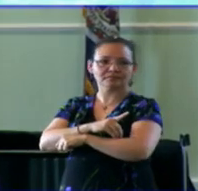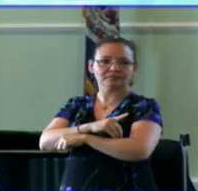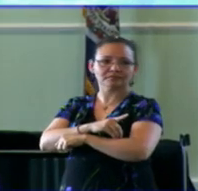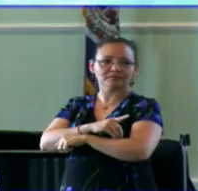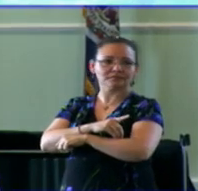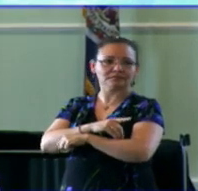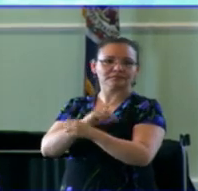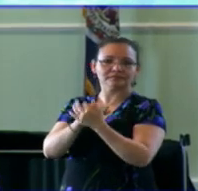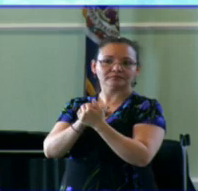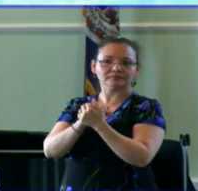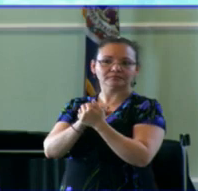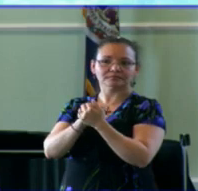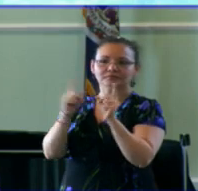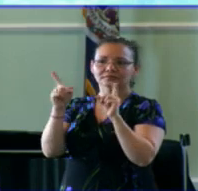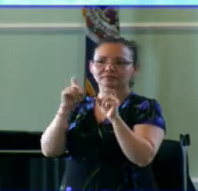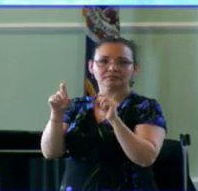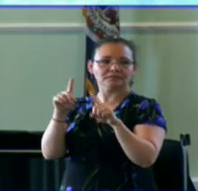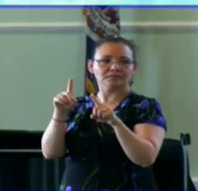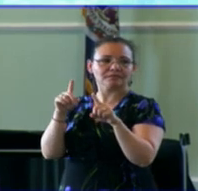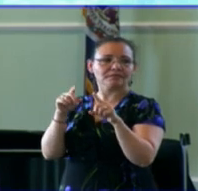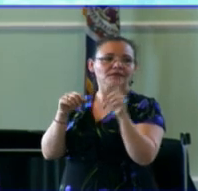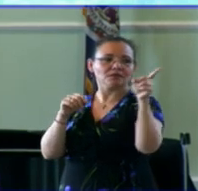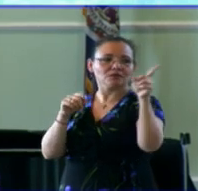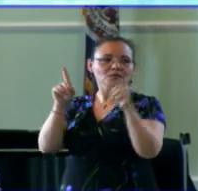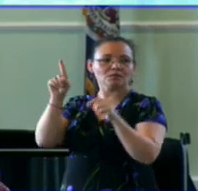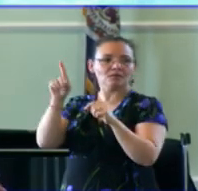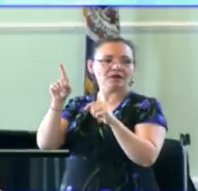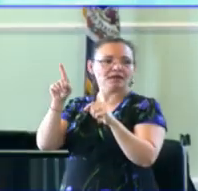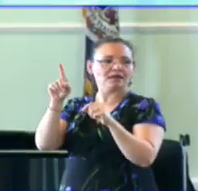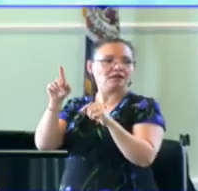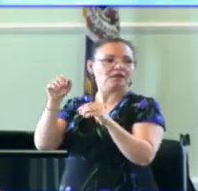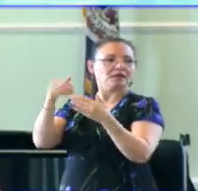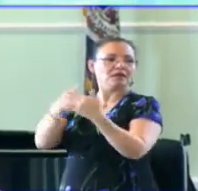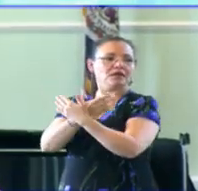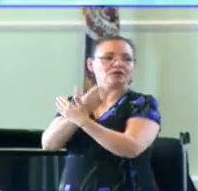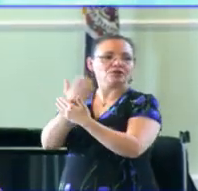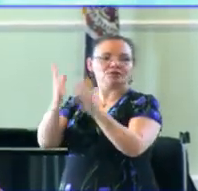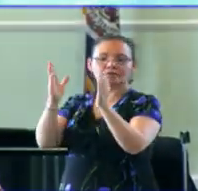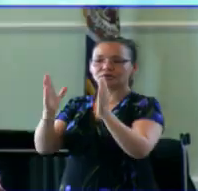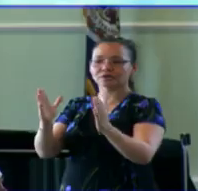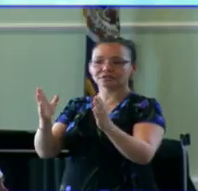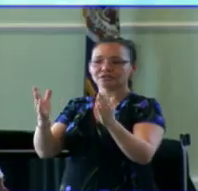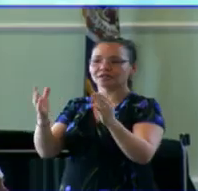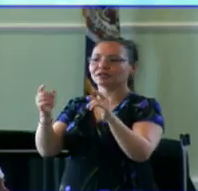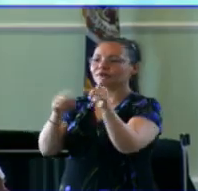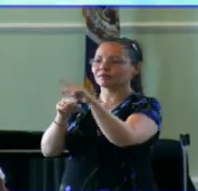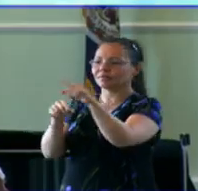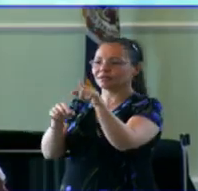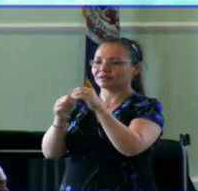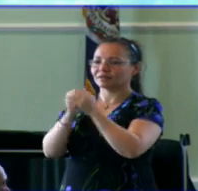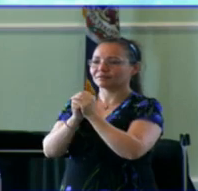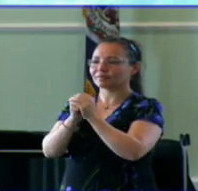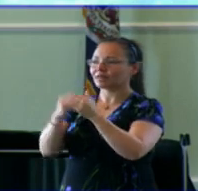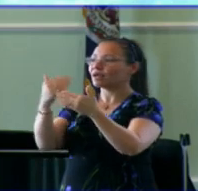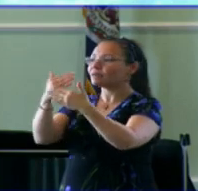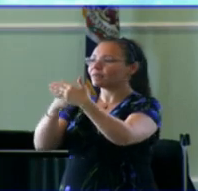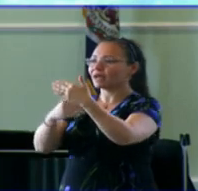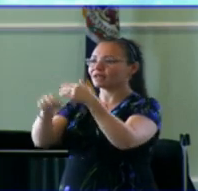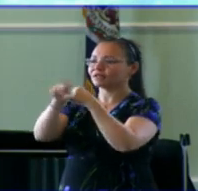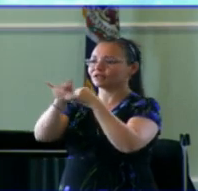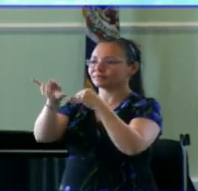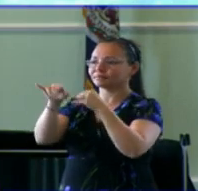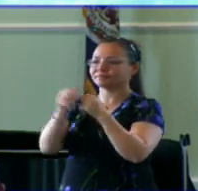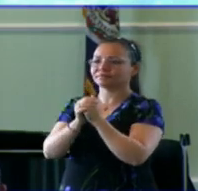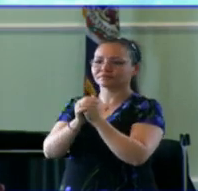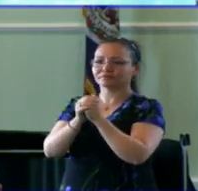Anyone? Raise your hand. Okay, we have a couple right here. All right. Thank you so much. Keep your hand up. And